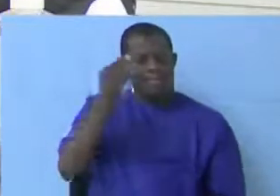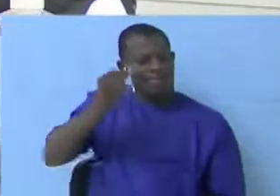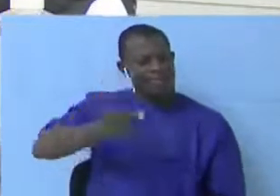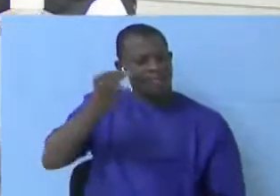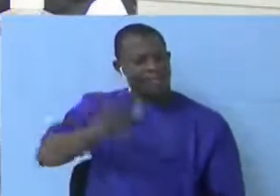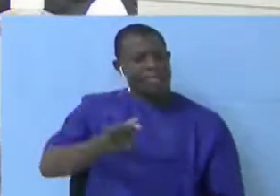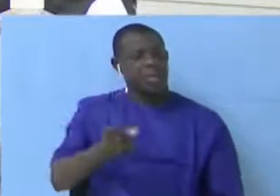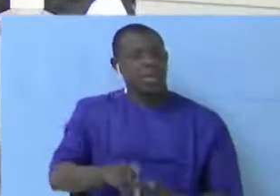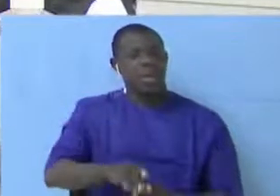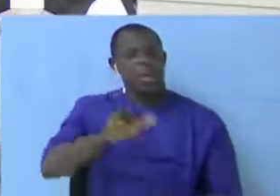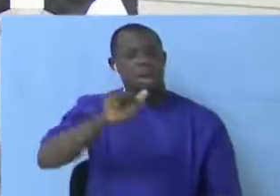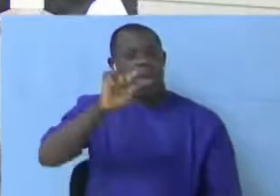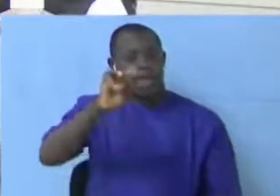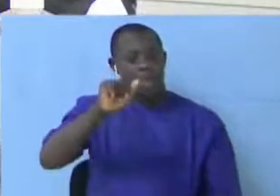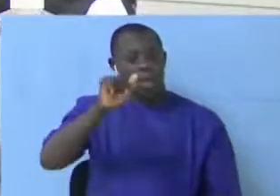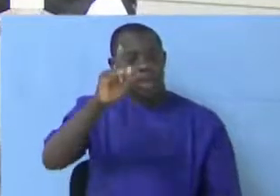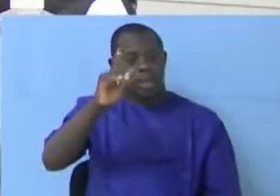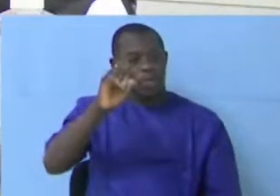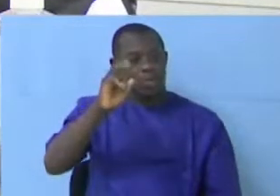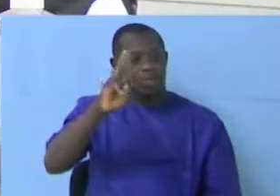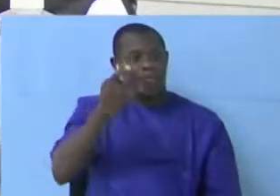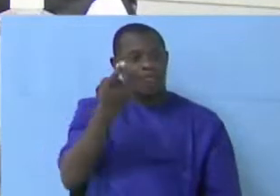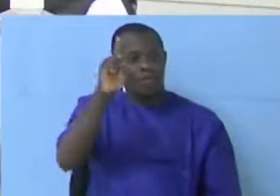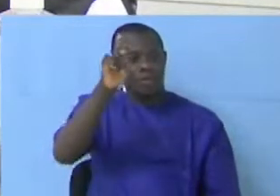Amadou was the first person to host me in the Congress.